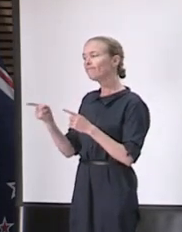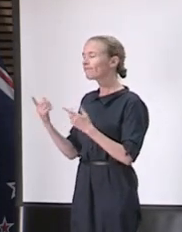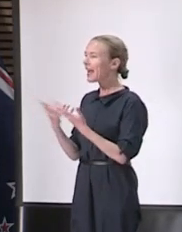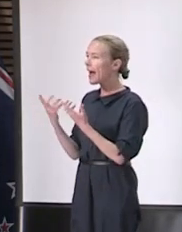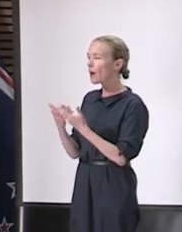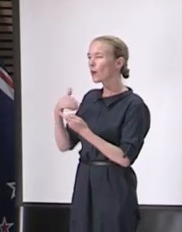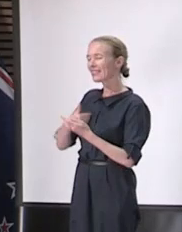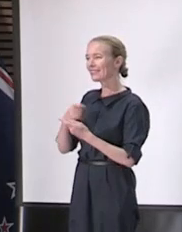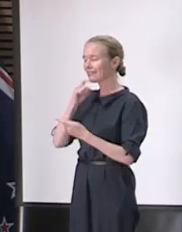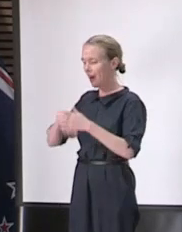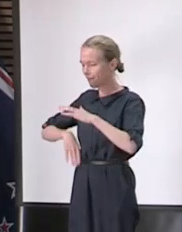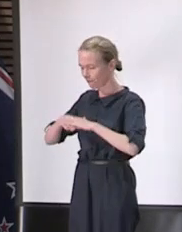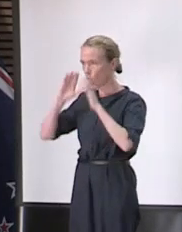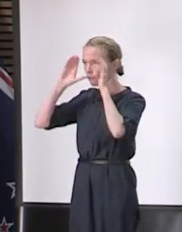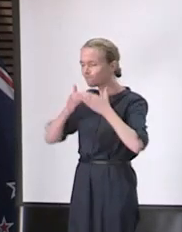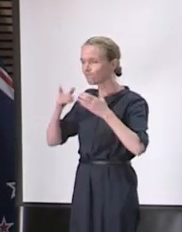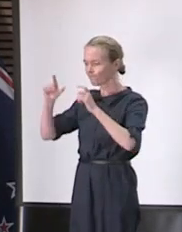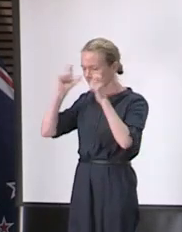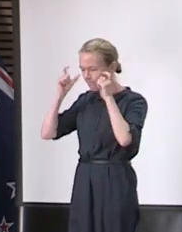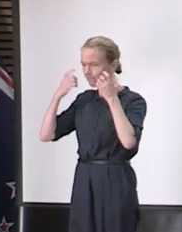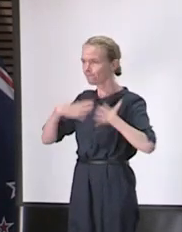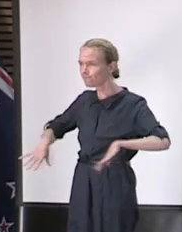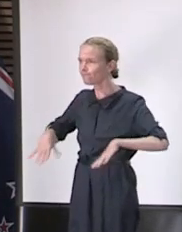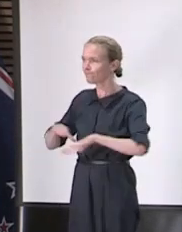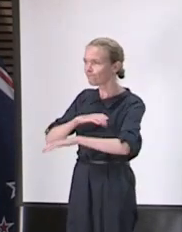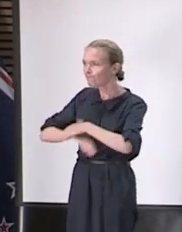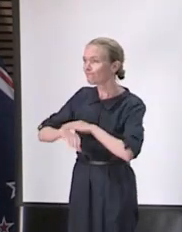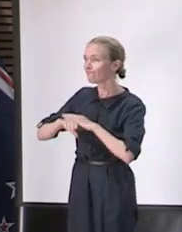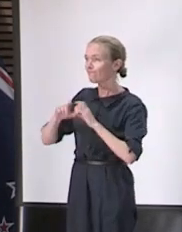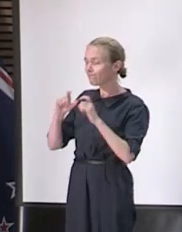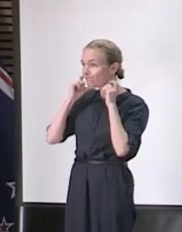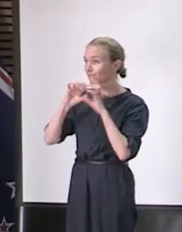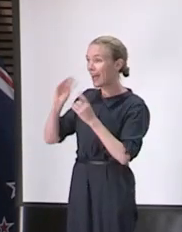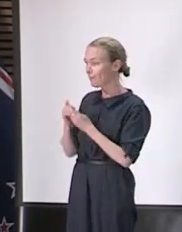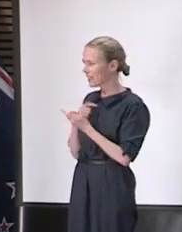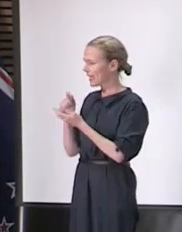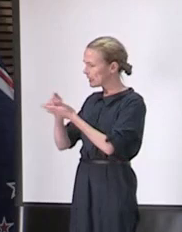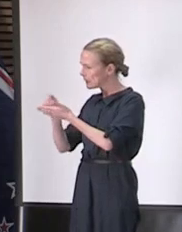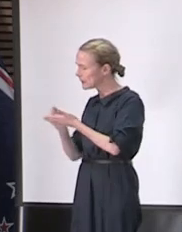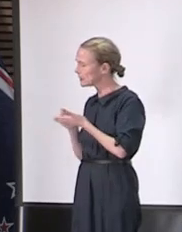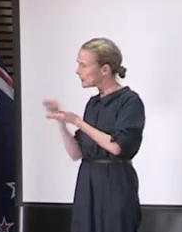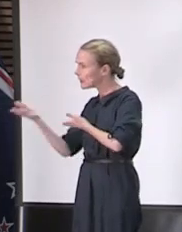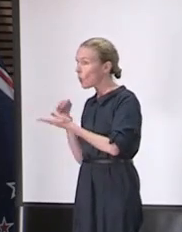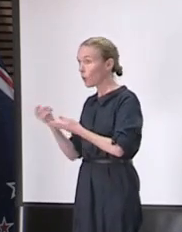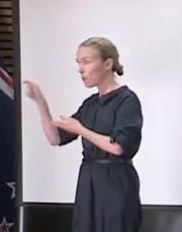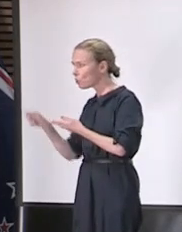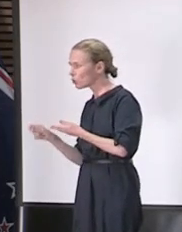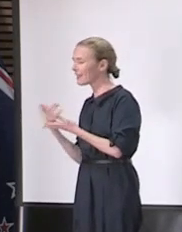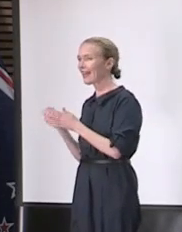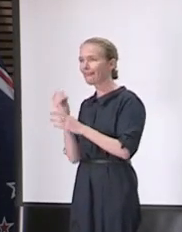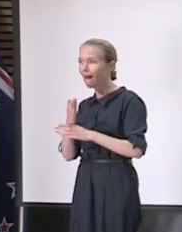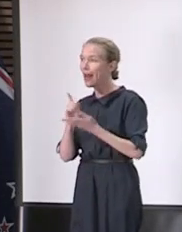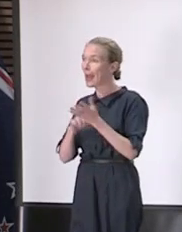to do the swab, to ensure the paperwork is done properly, to get it to the lab, and then the lab staff as well. So every one of those nearly